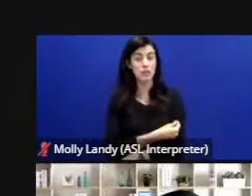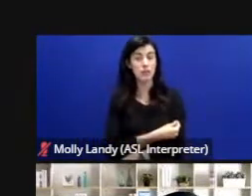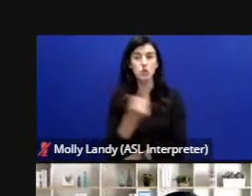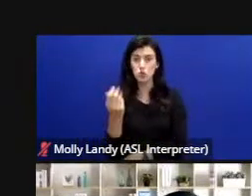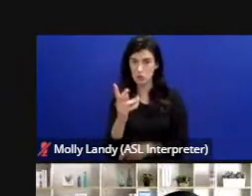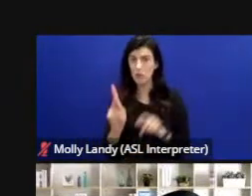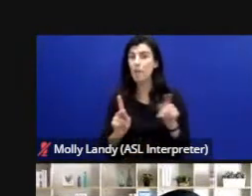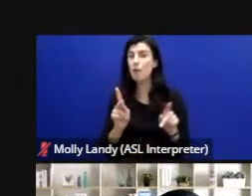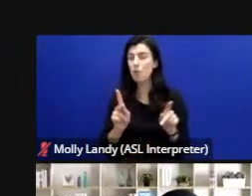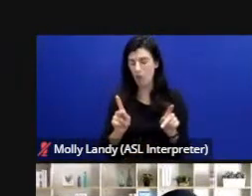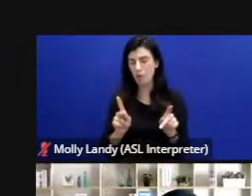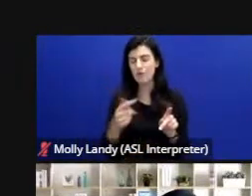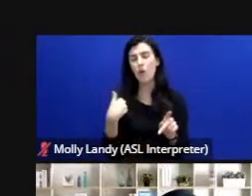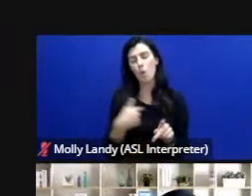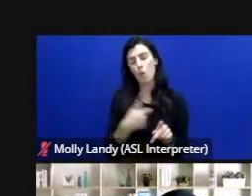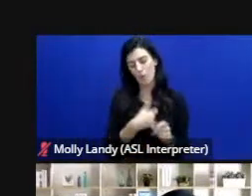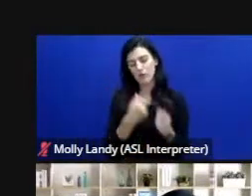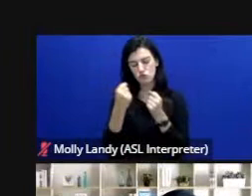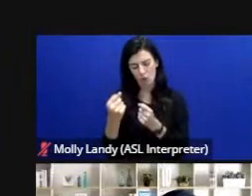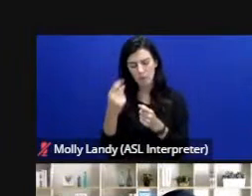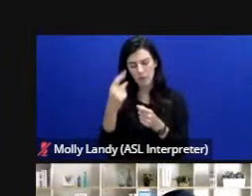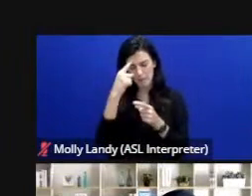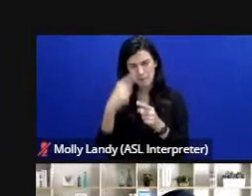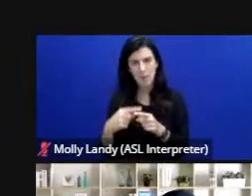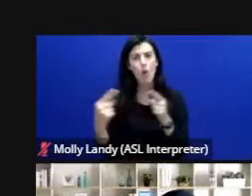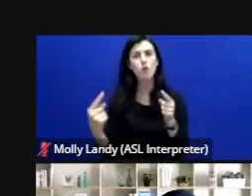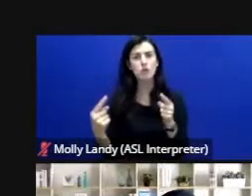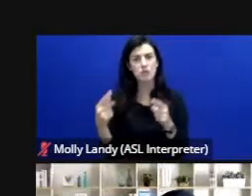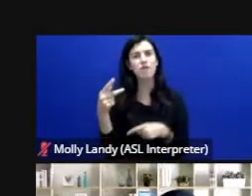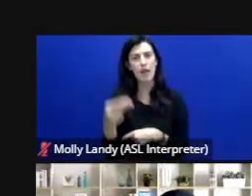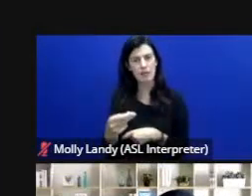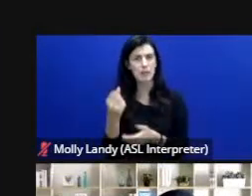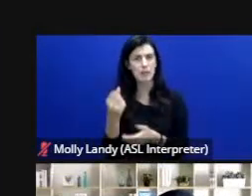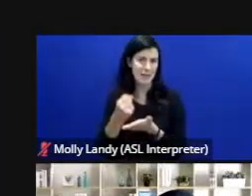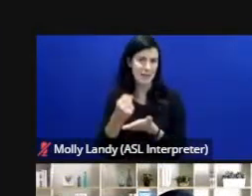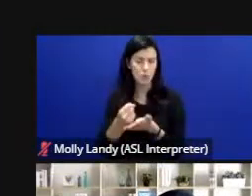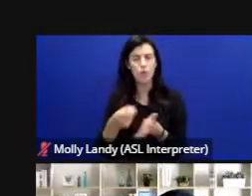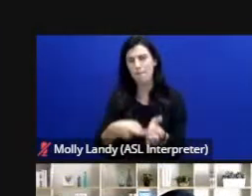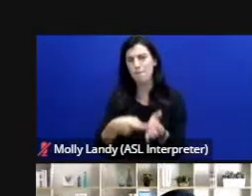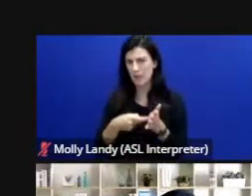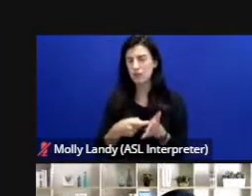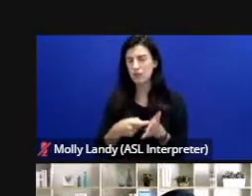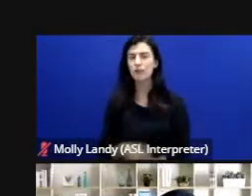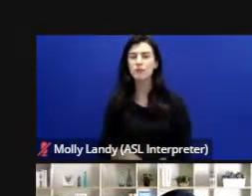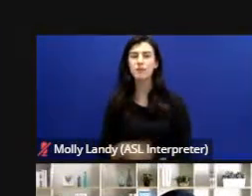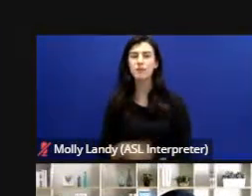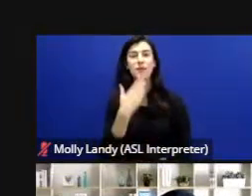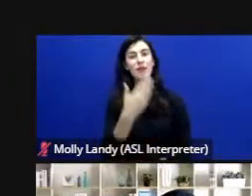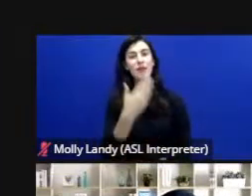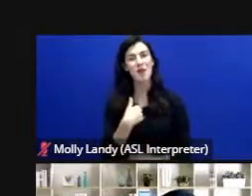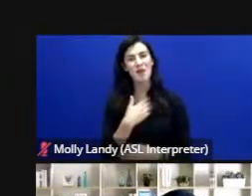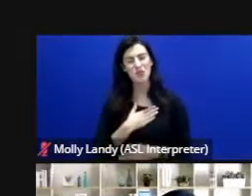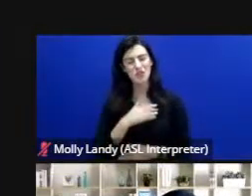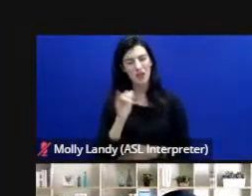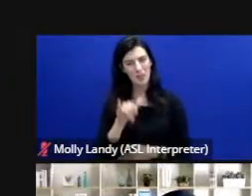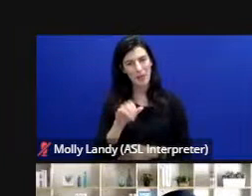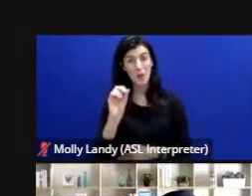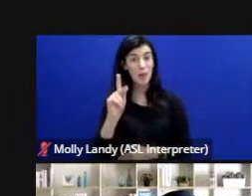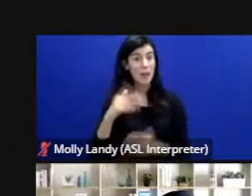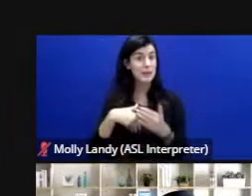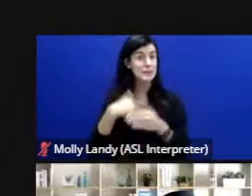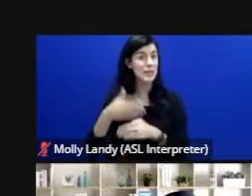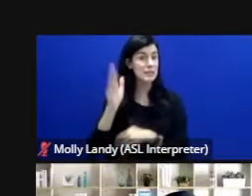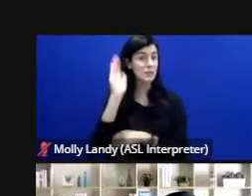vaccine. So we strongly oppose the vaccine mandate passport. Thank you. I appreciate that. Okay, Jennifer, next